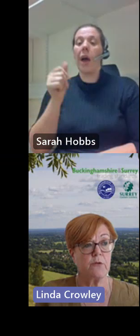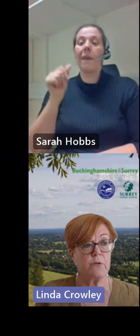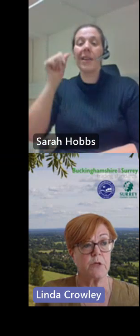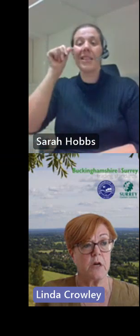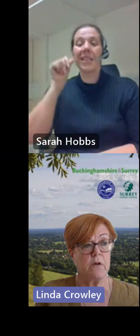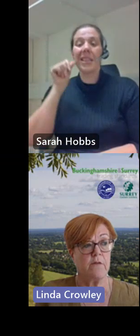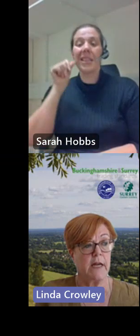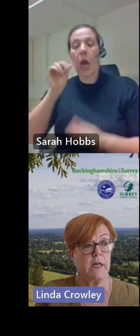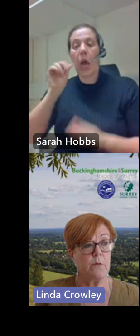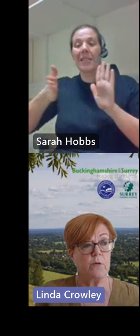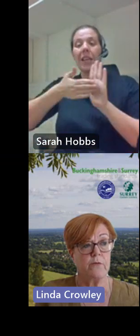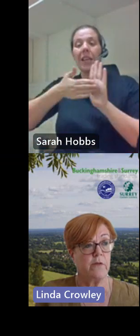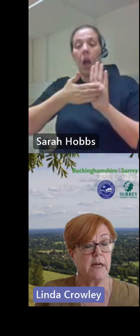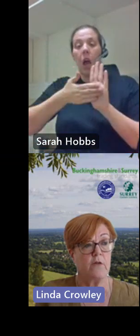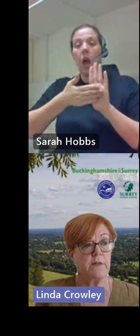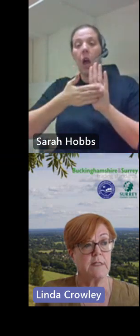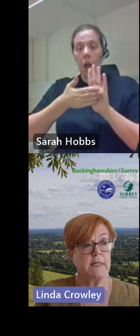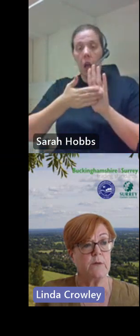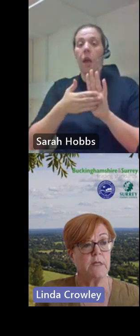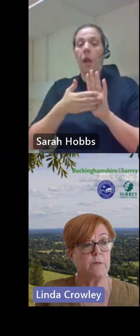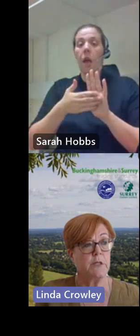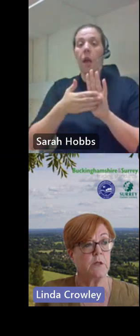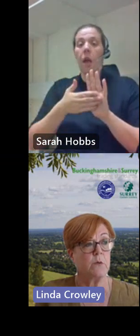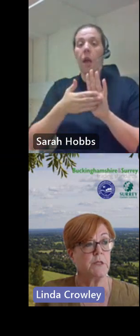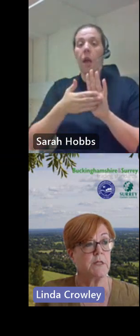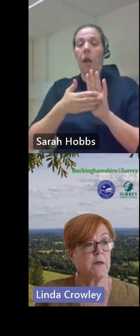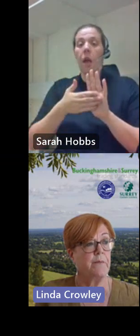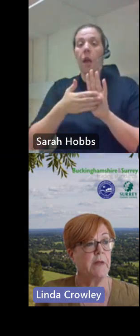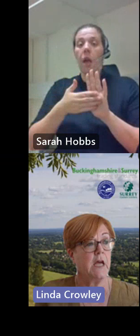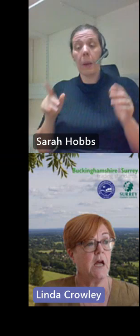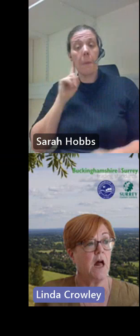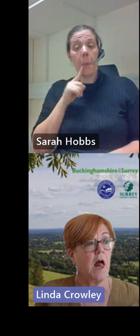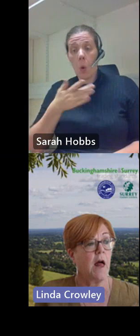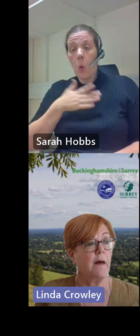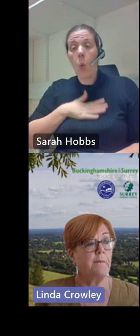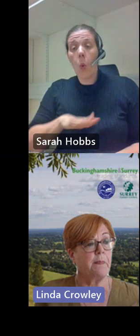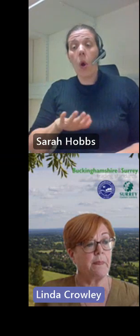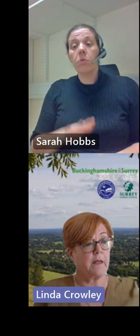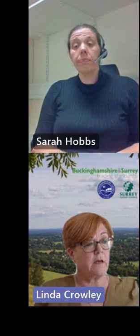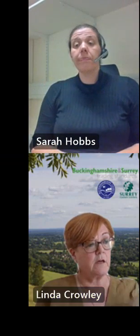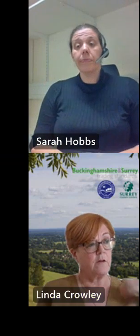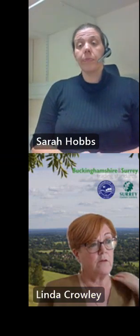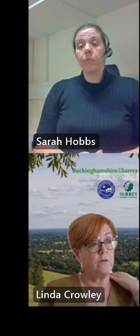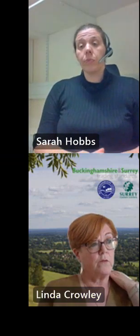packs, which are also available free, obviously, to anybody that wants them.